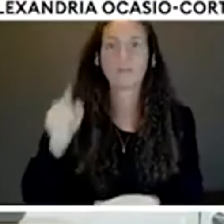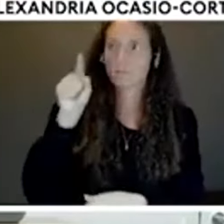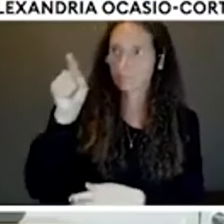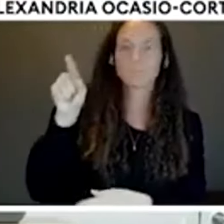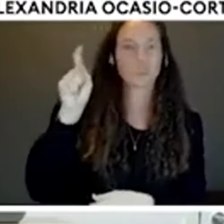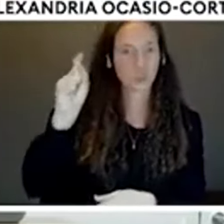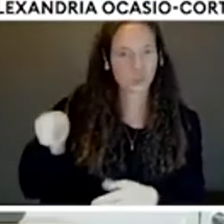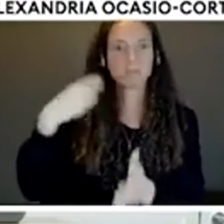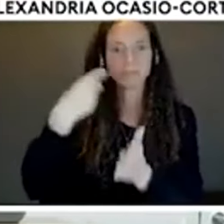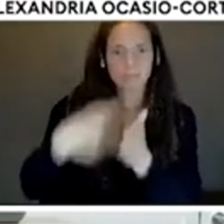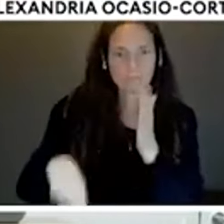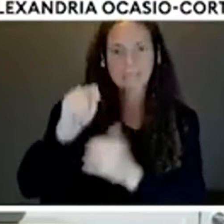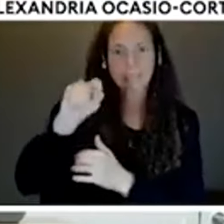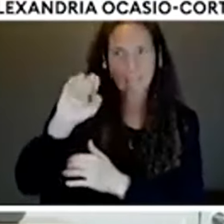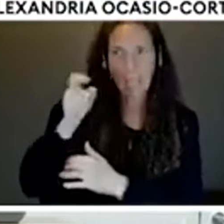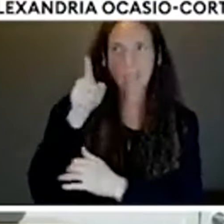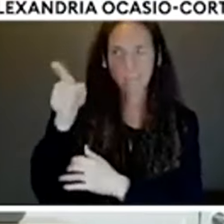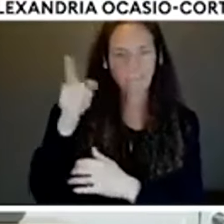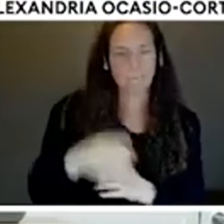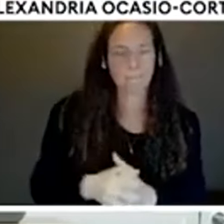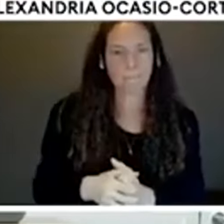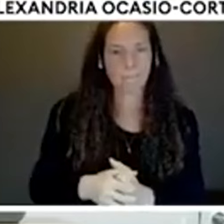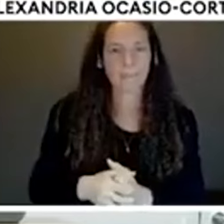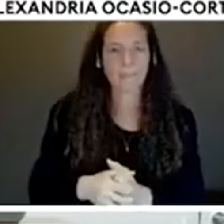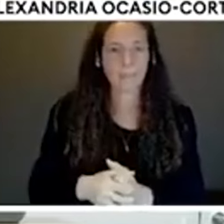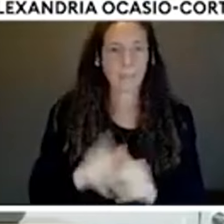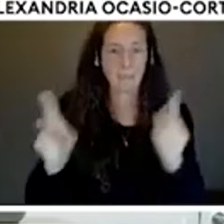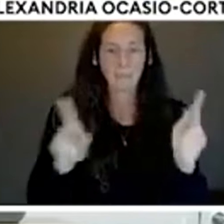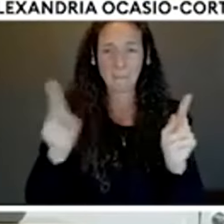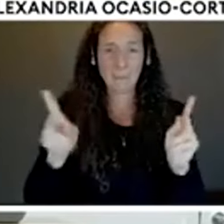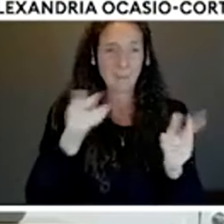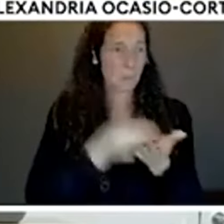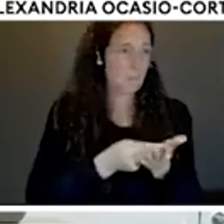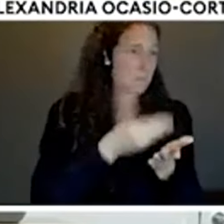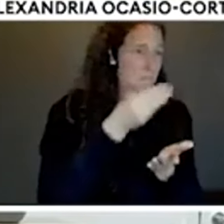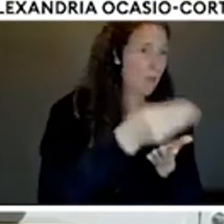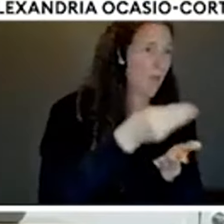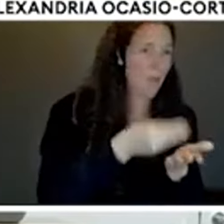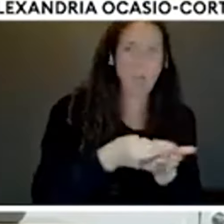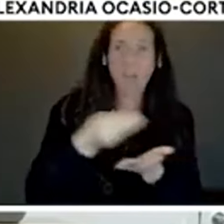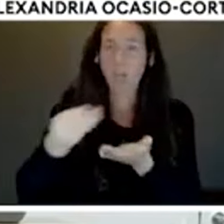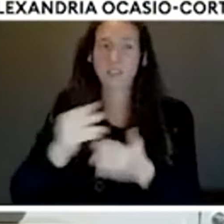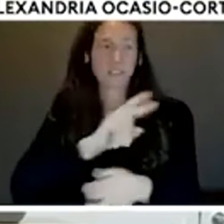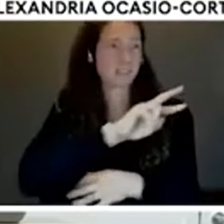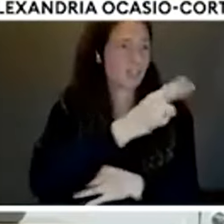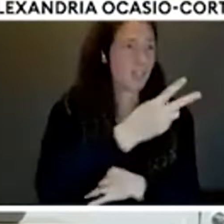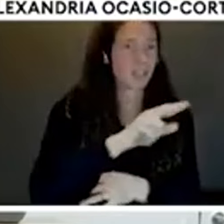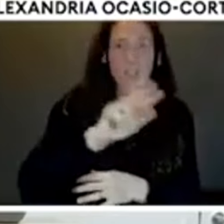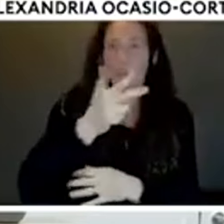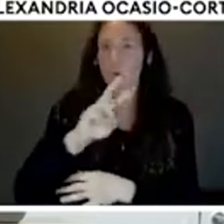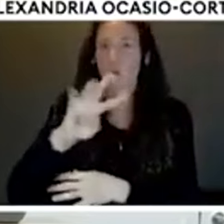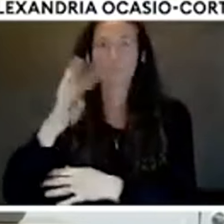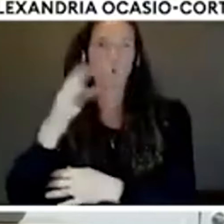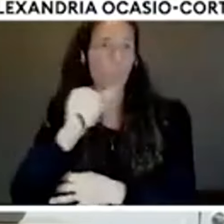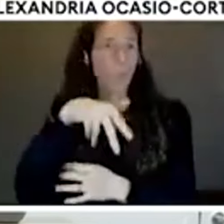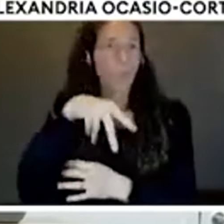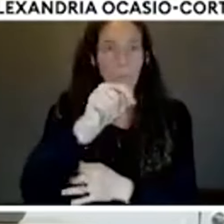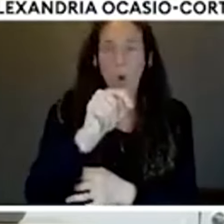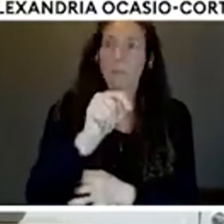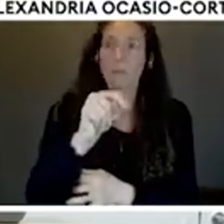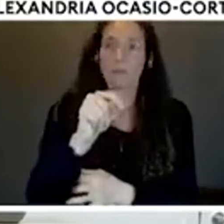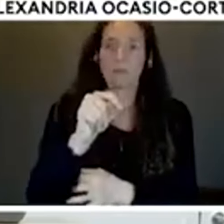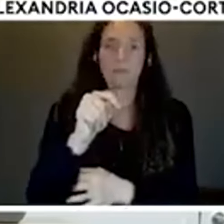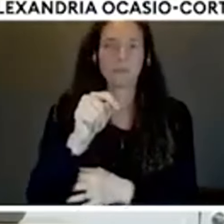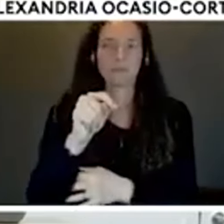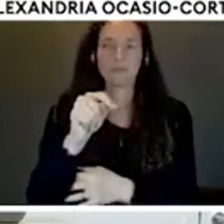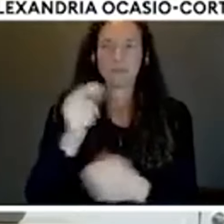fourth pied-à-terre in Manhattan, and they don't even live here, and they're contributing to gentrification and